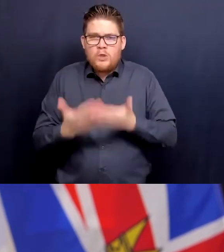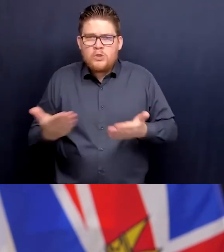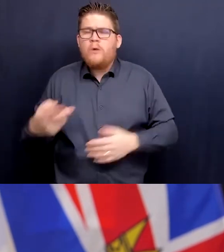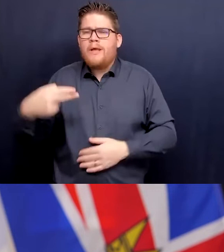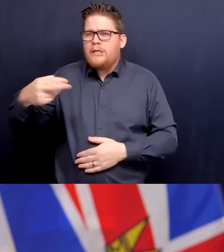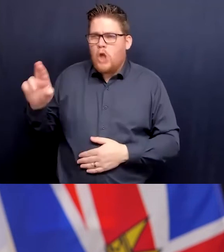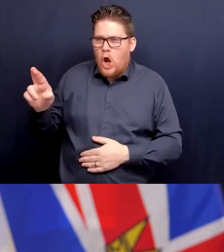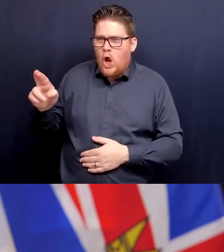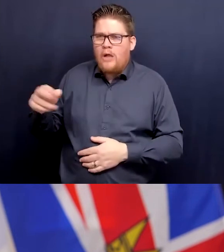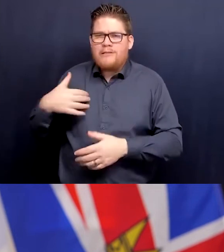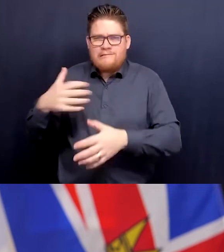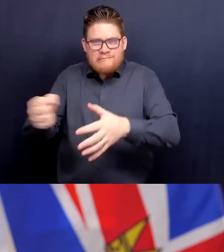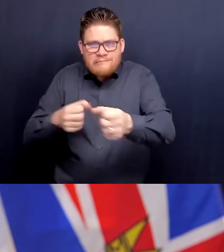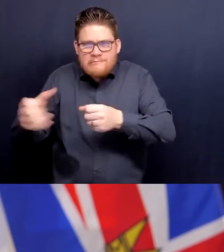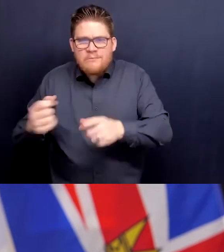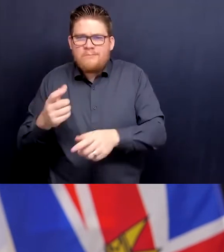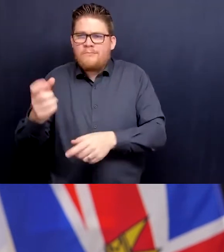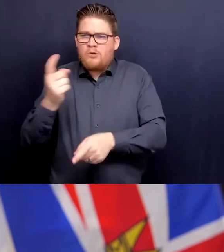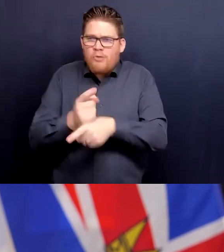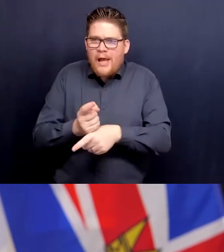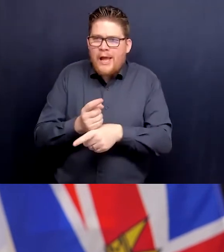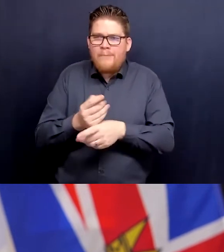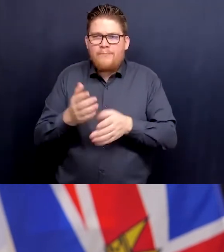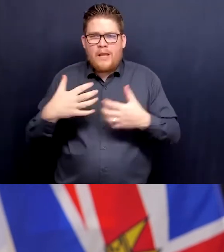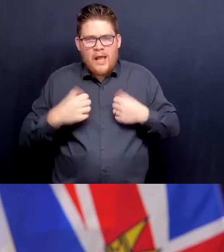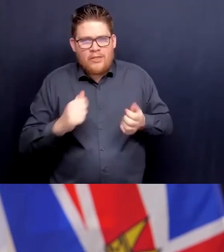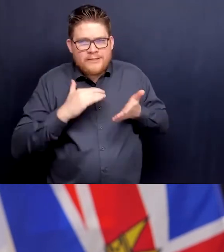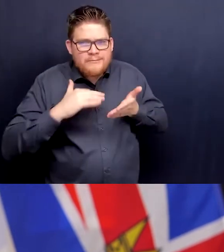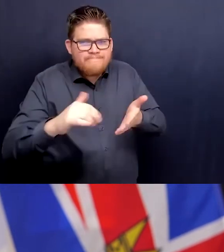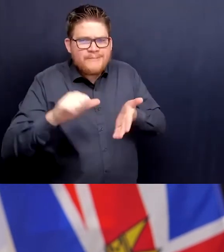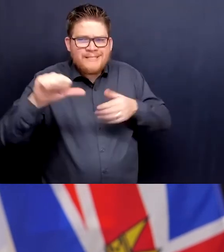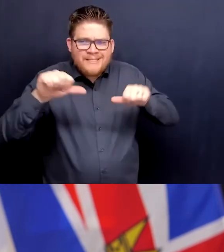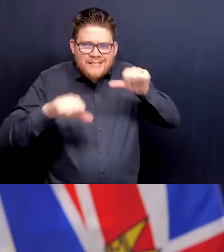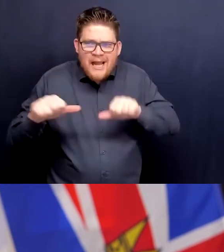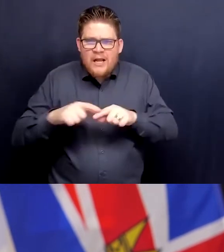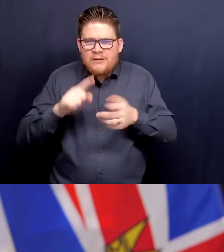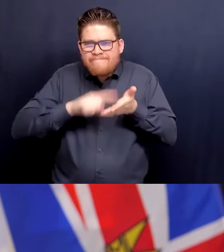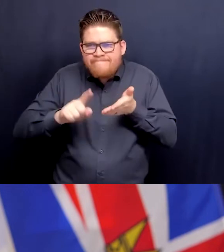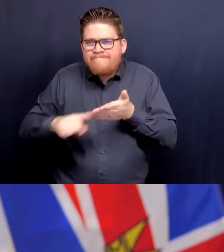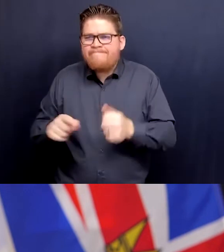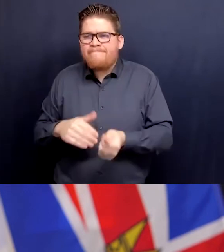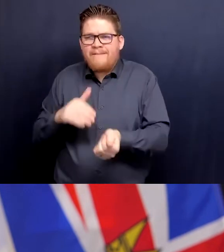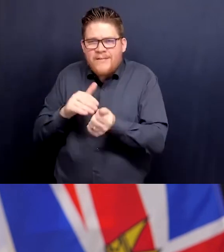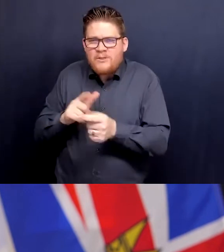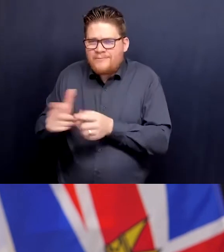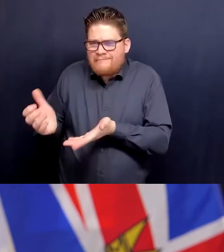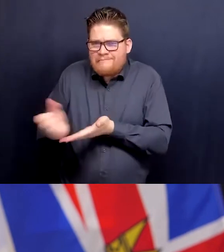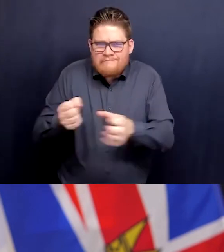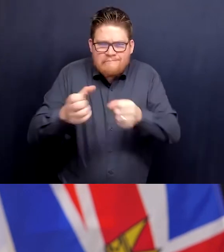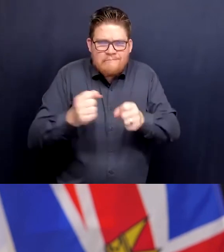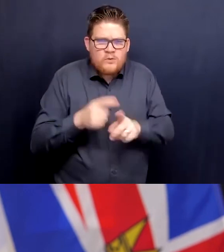And lots of the measures we've taken in the pandemic have had an impact on that. The wage leveling component of the single site